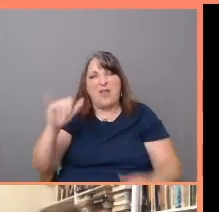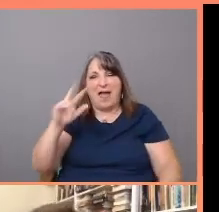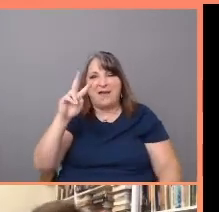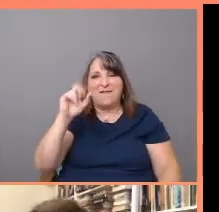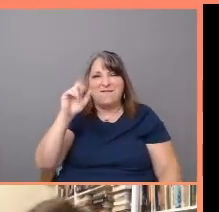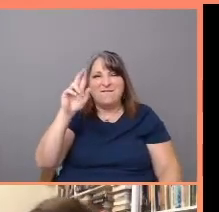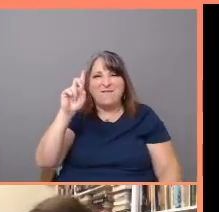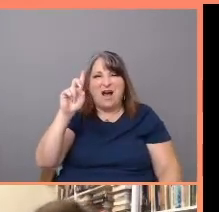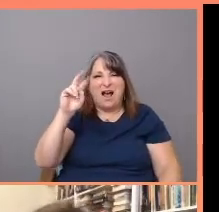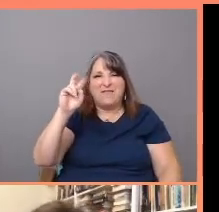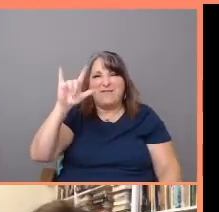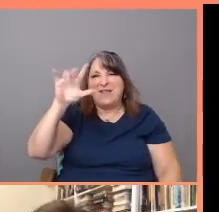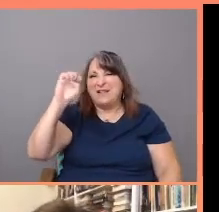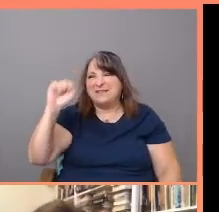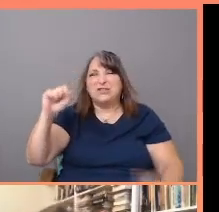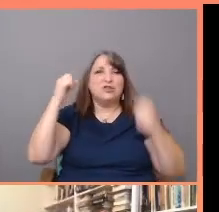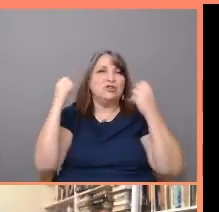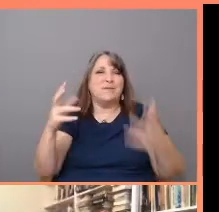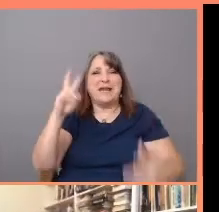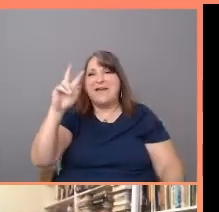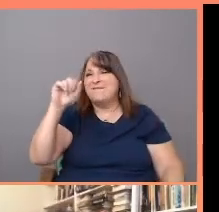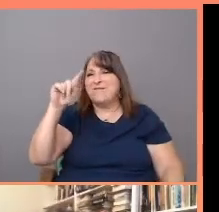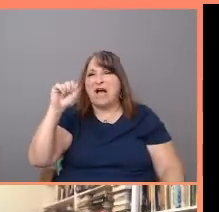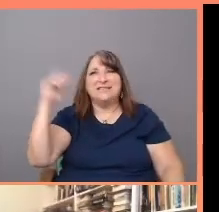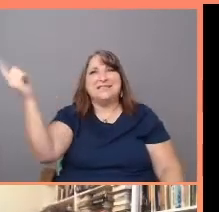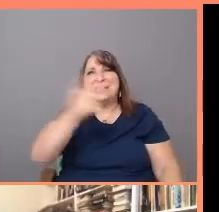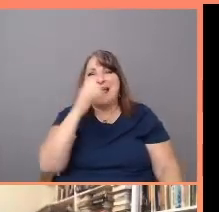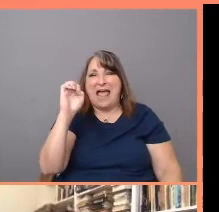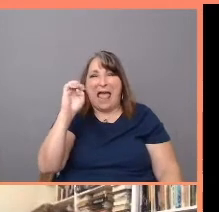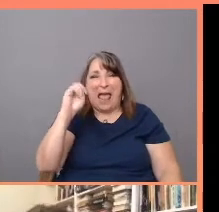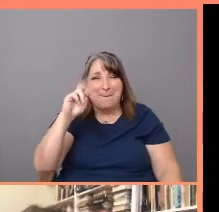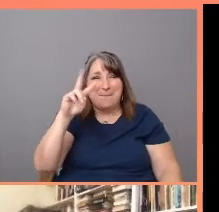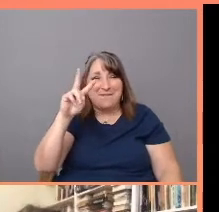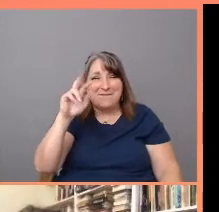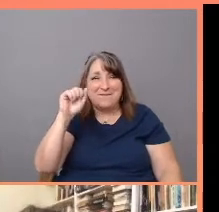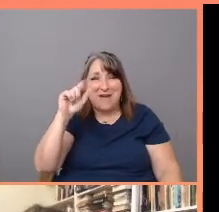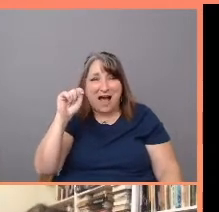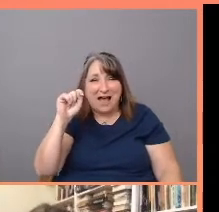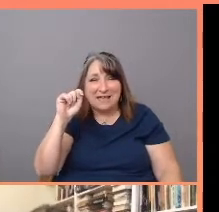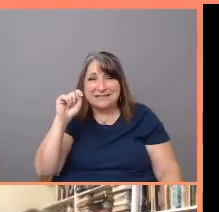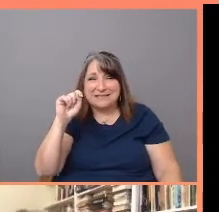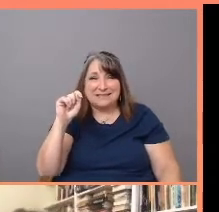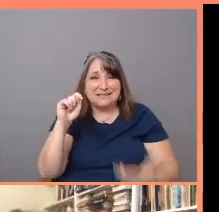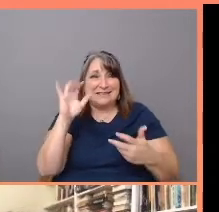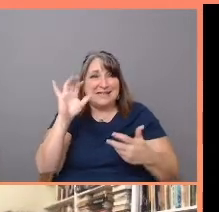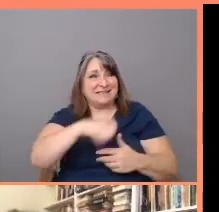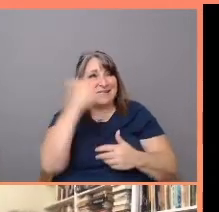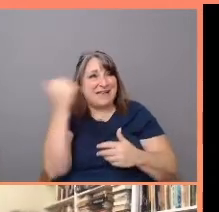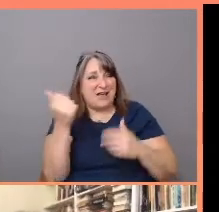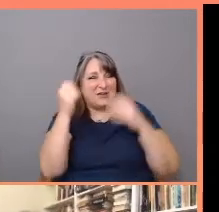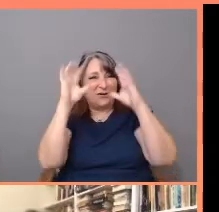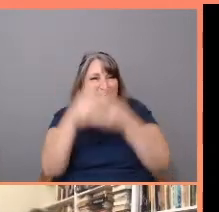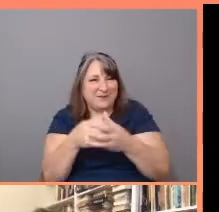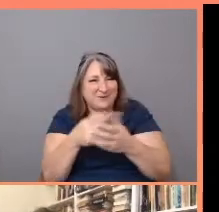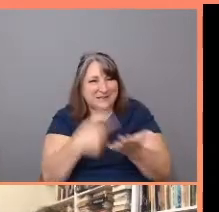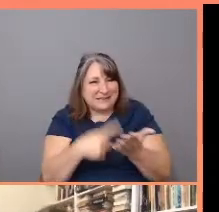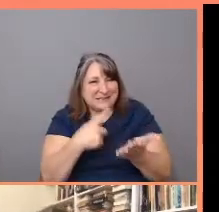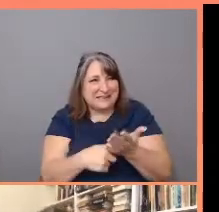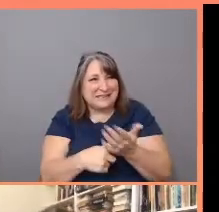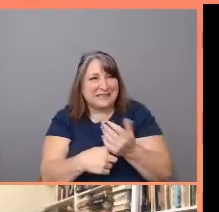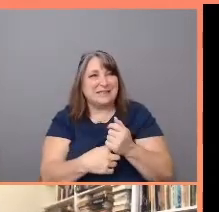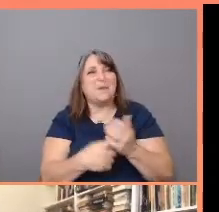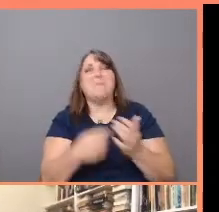just VODs galore. MVOD is a new one we heard about when we were talking things through. Membership VOD,